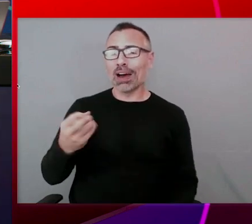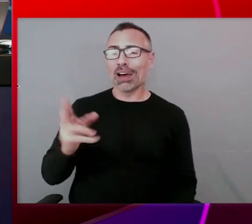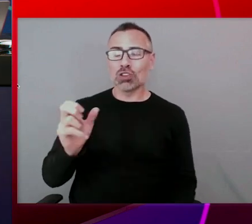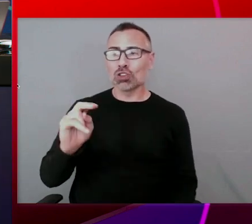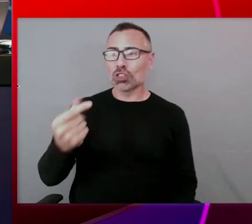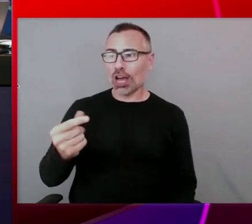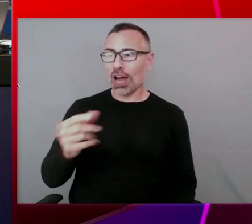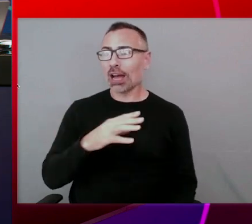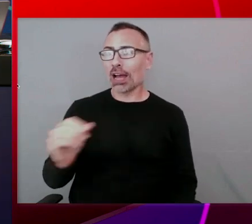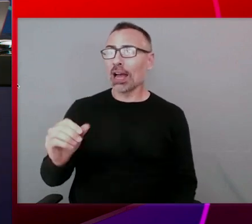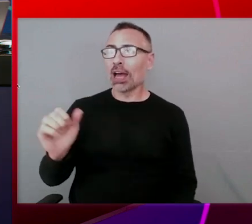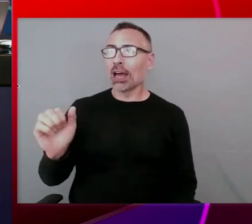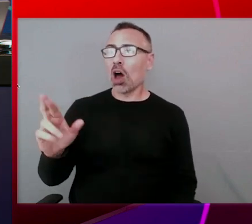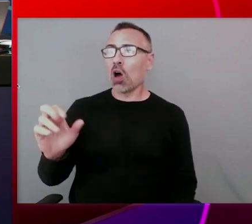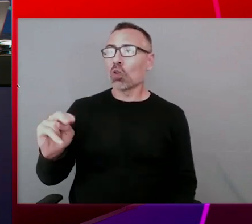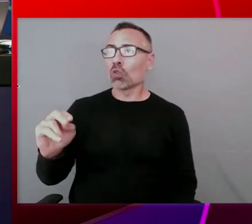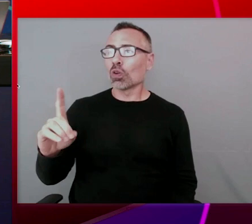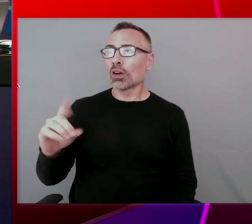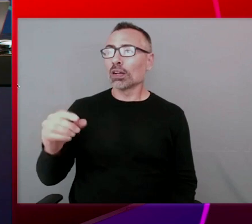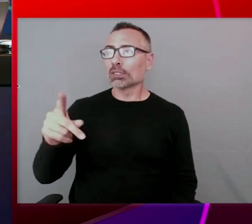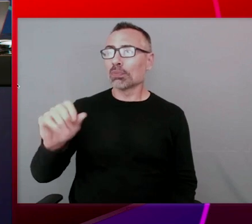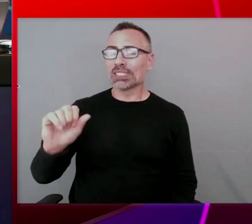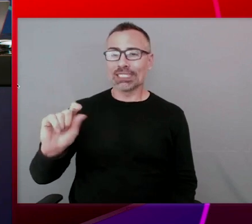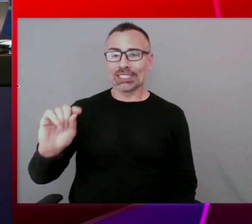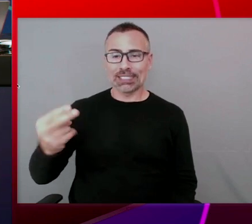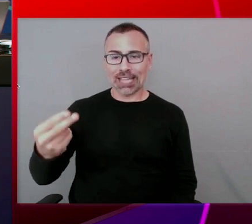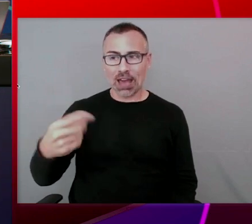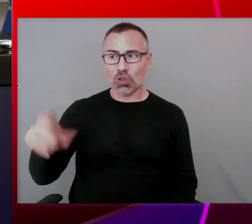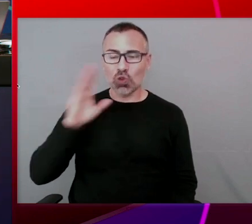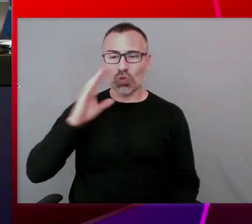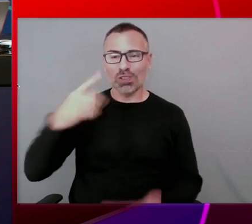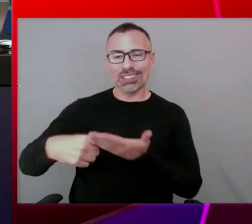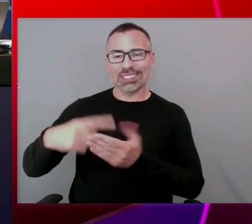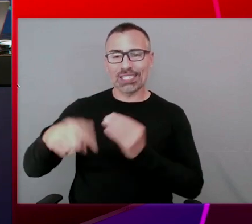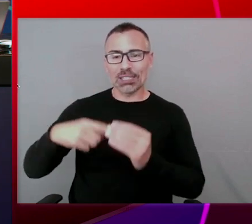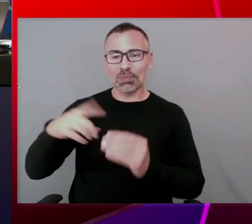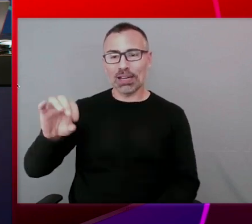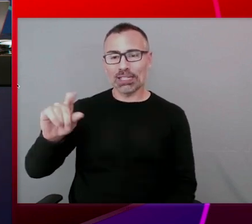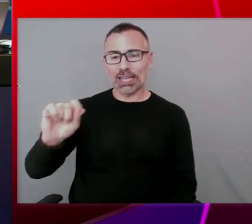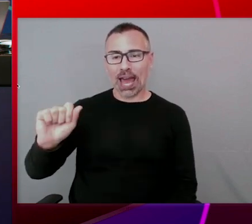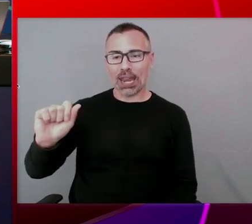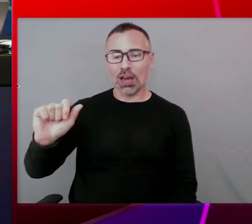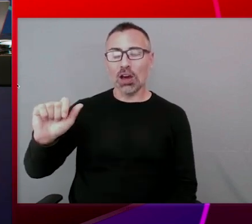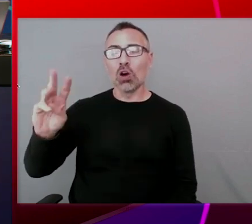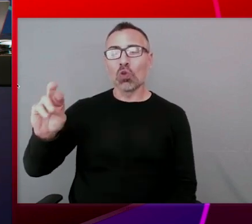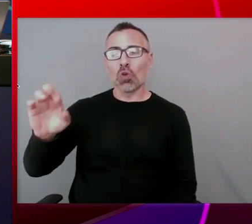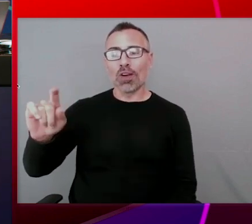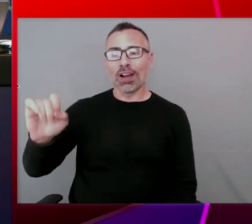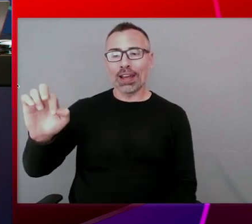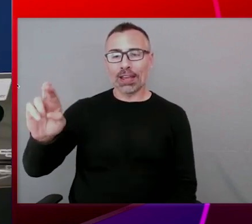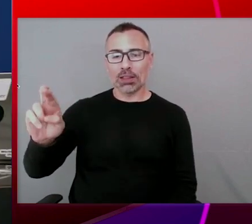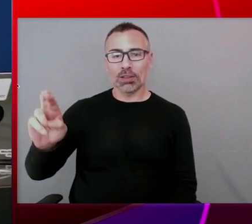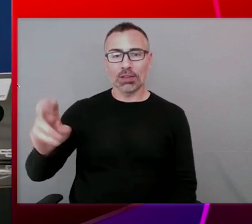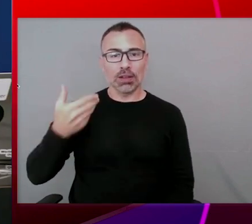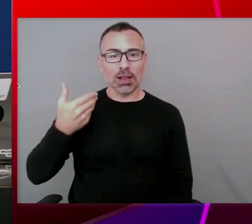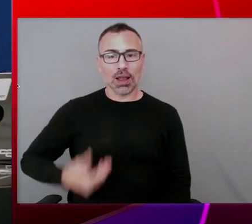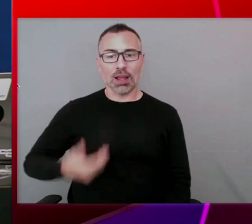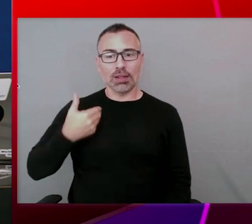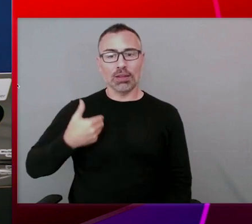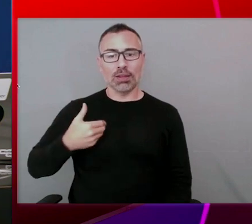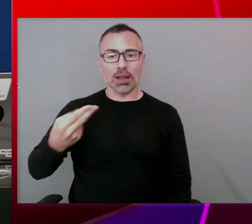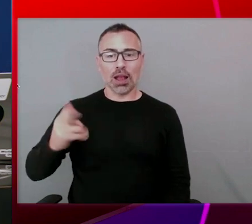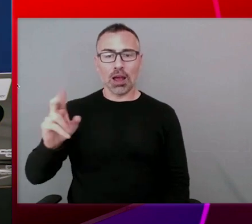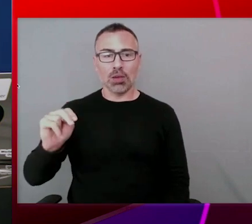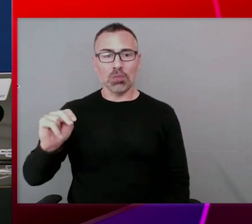talk about Data Wrangler. Yes. Please introduce yourself to the audience and tell them a little bit about what you do. All right. Hi, I'm Hyung. I'm a Senior